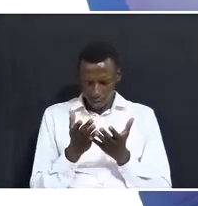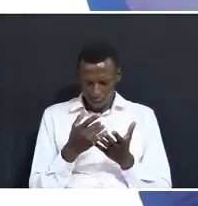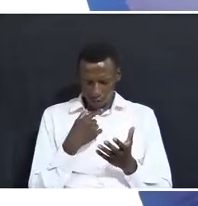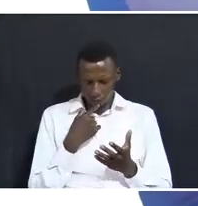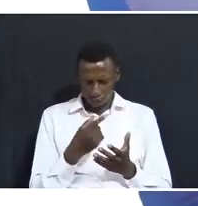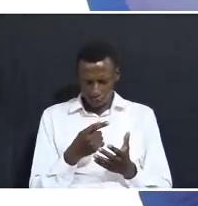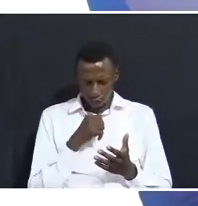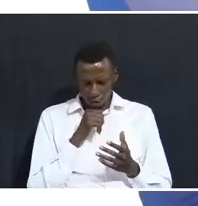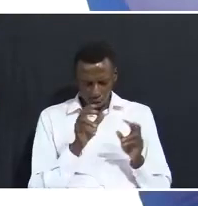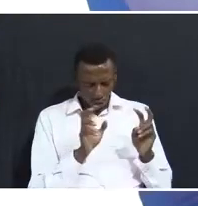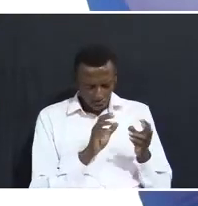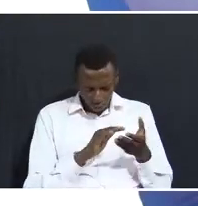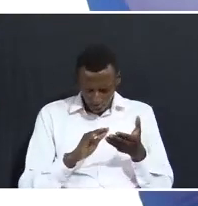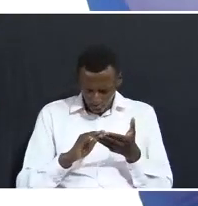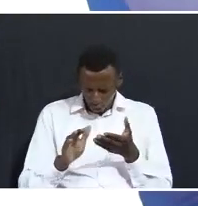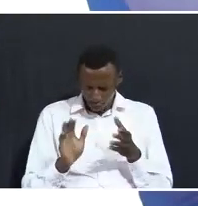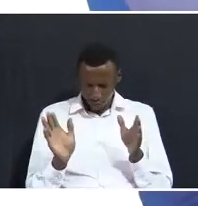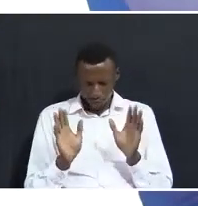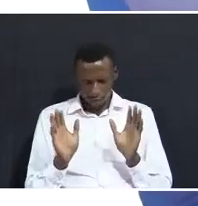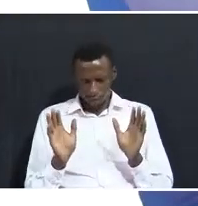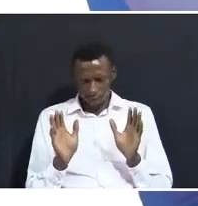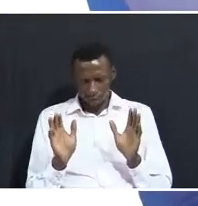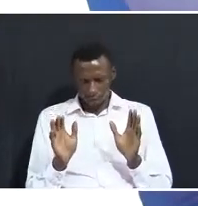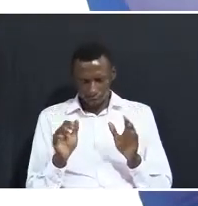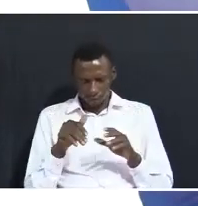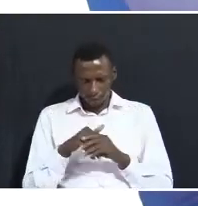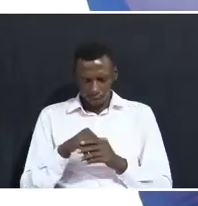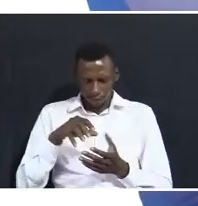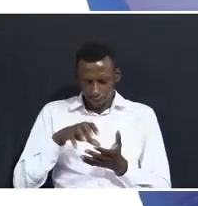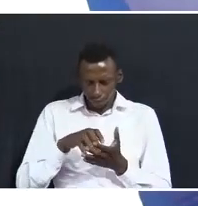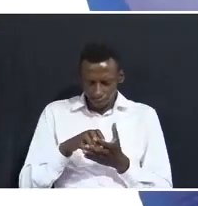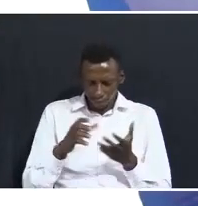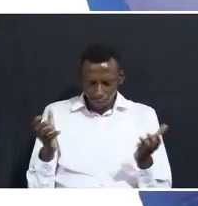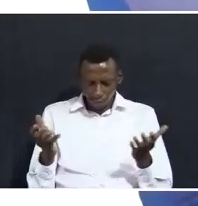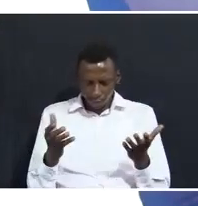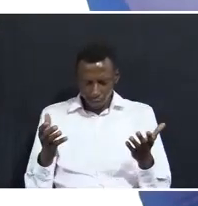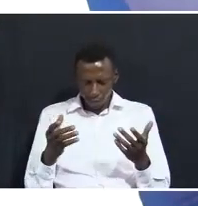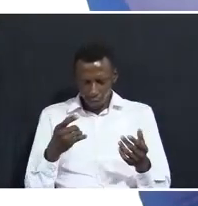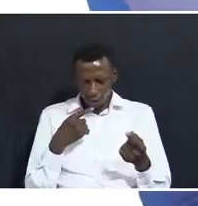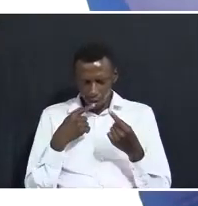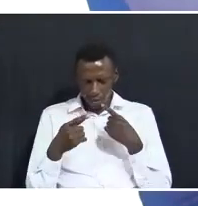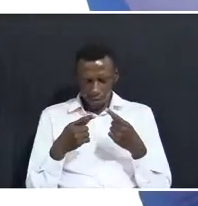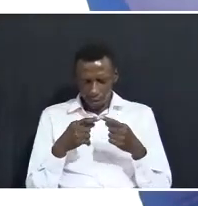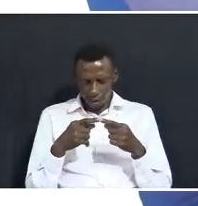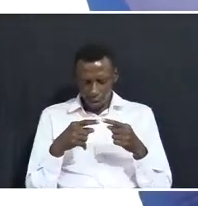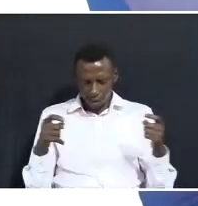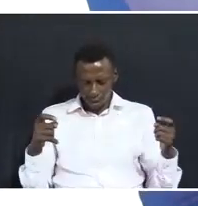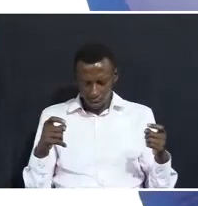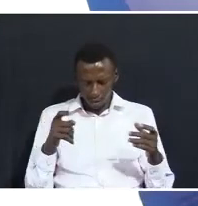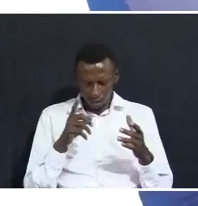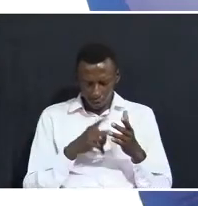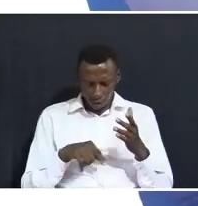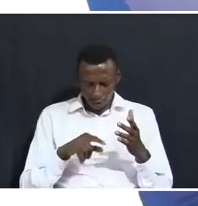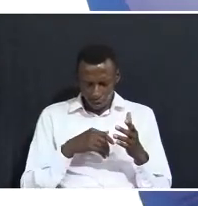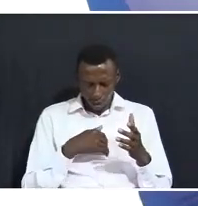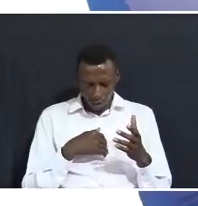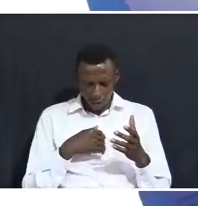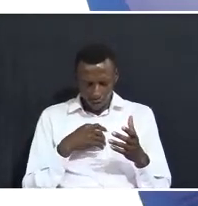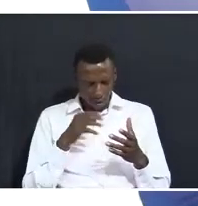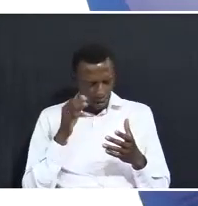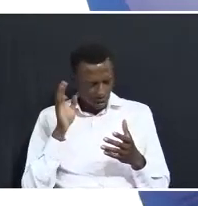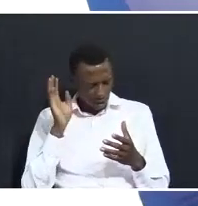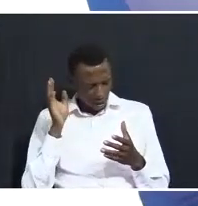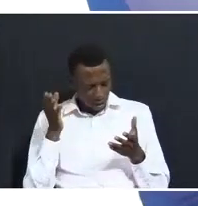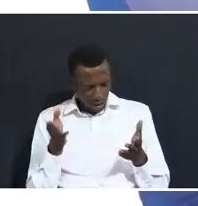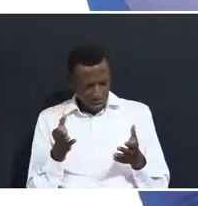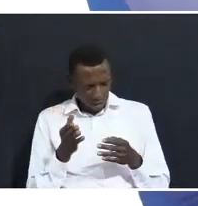for excuses in situations where it is speaking against what we have here before perceived